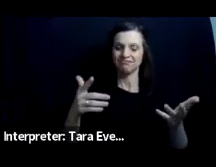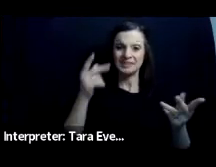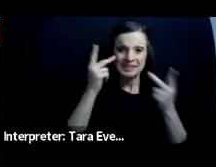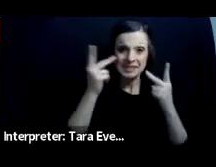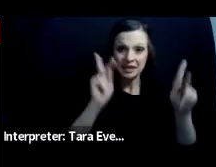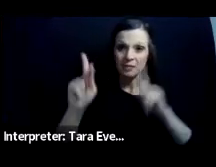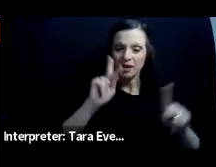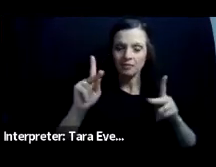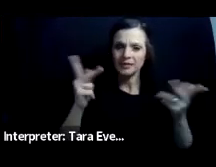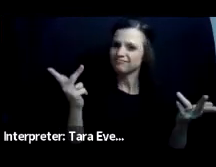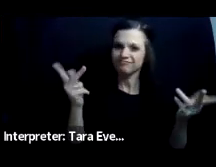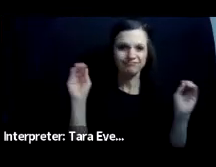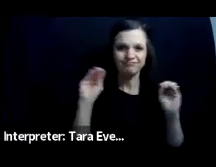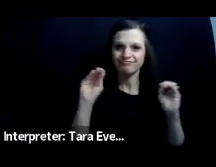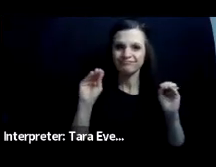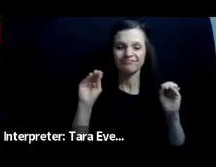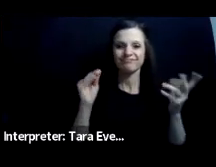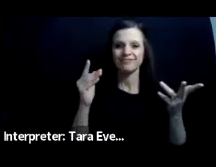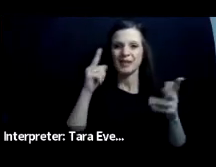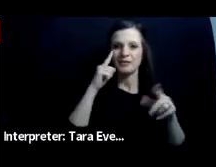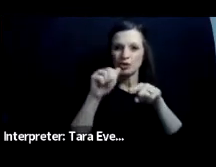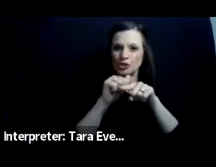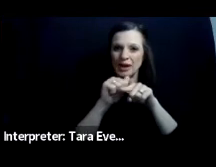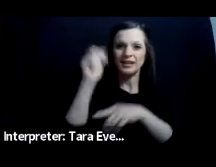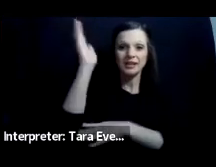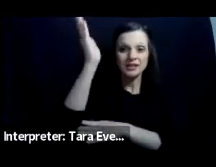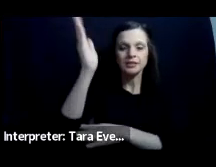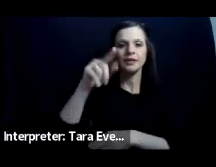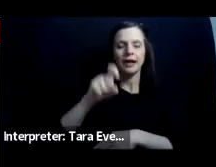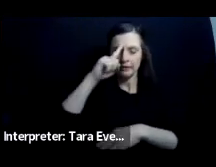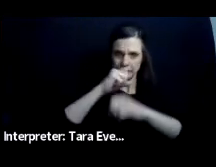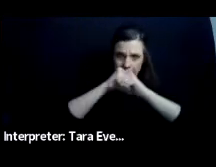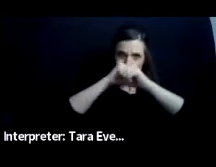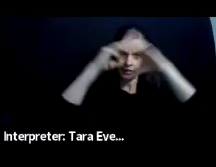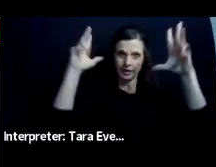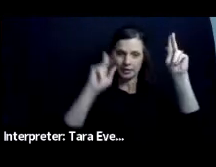doing trainings. It's sort of like I have to visualize that people are there.